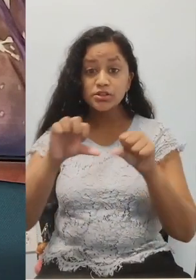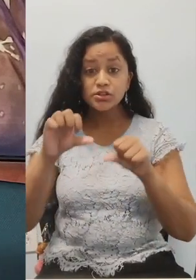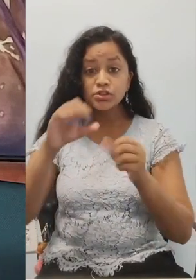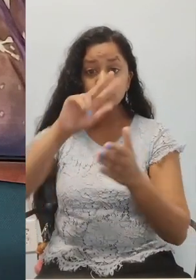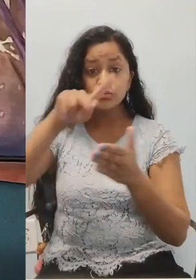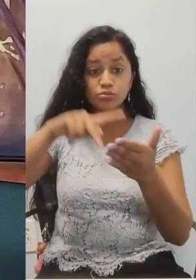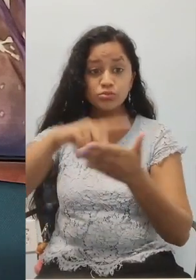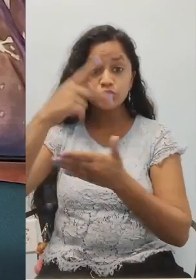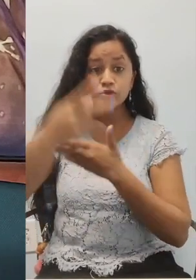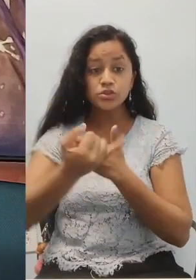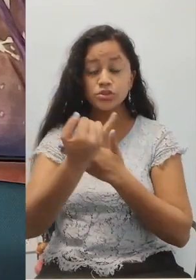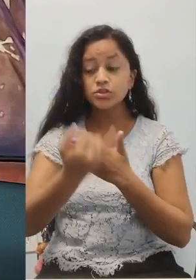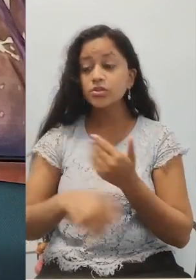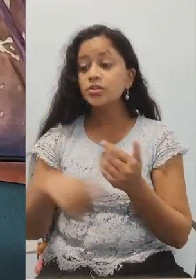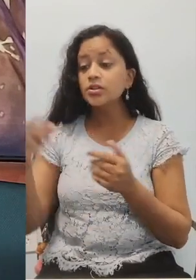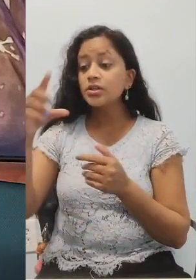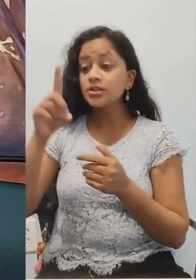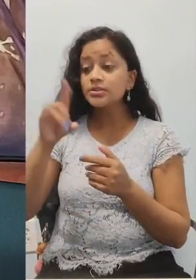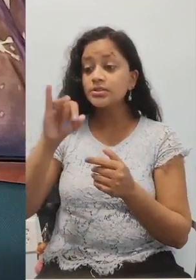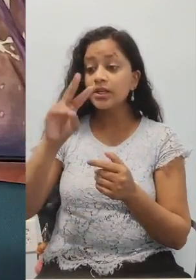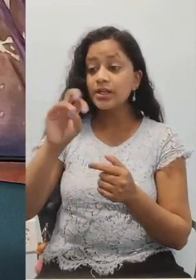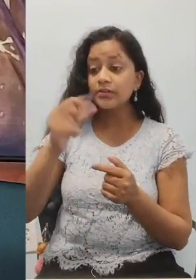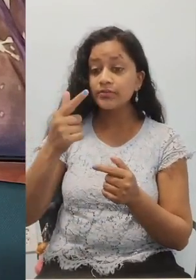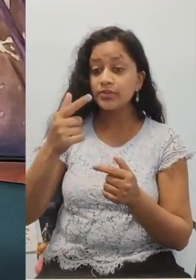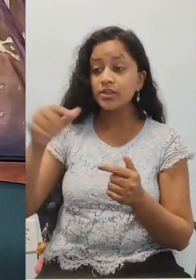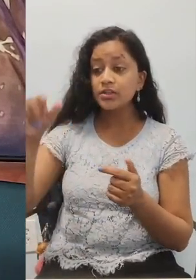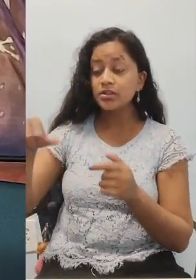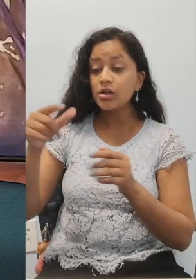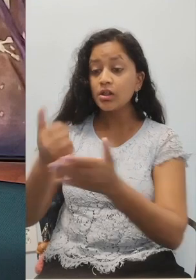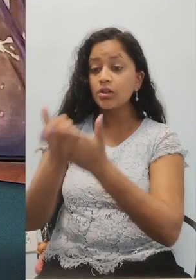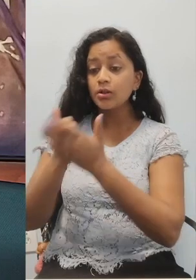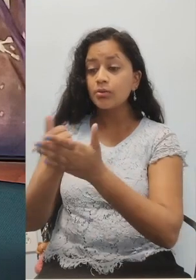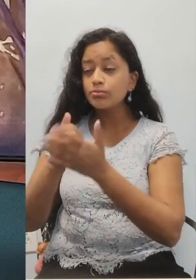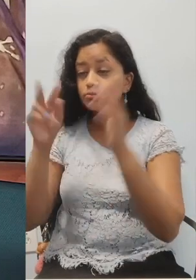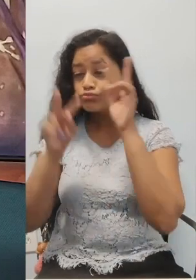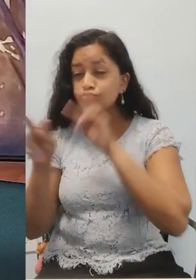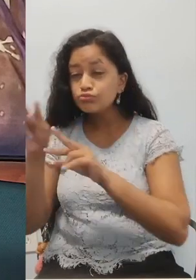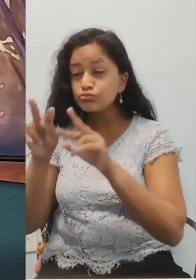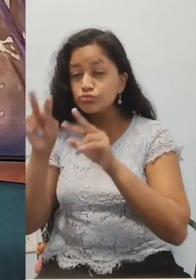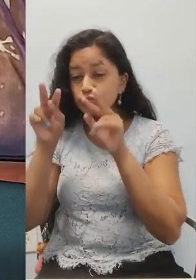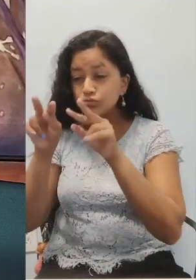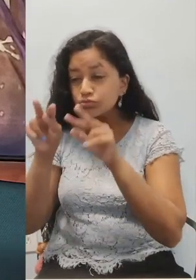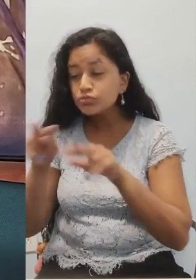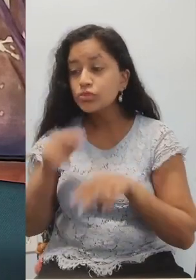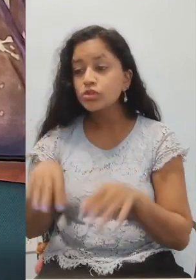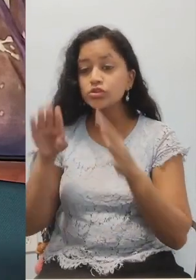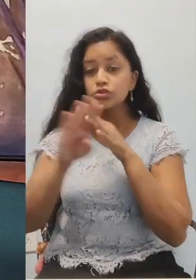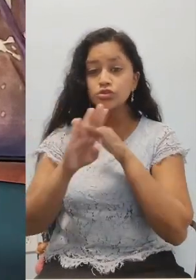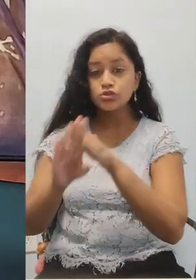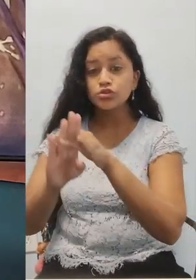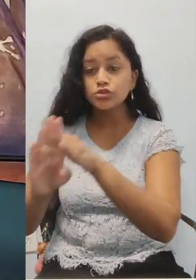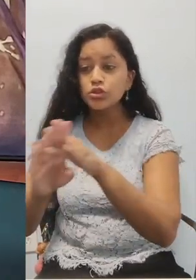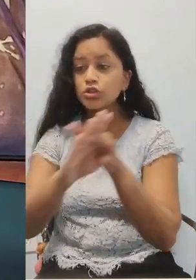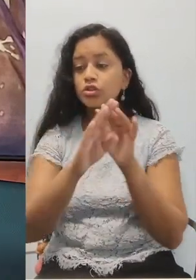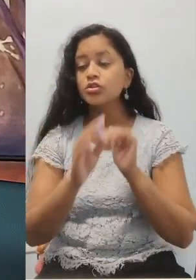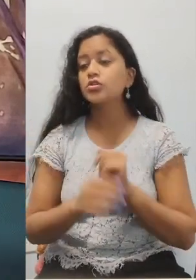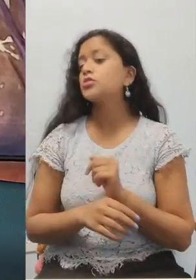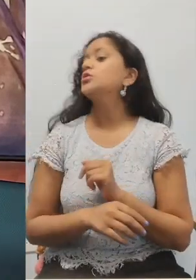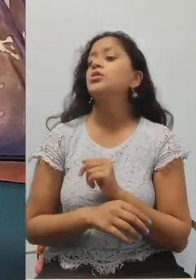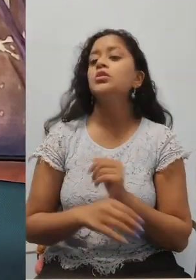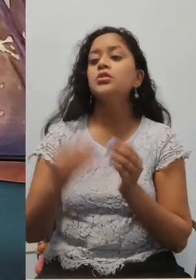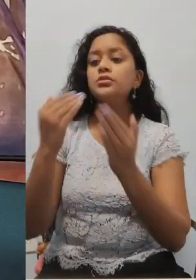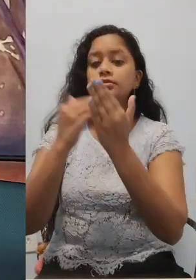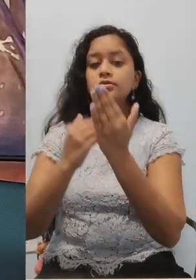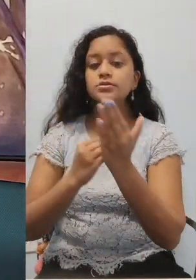population. And then the conservation work would be talking to stakeholders and the